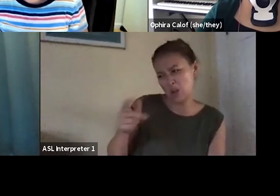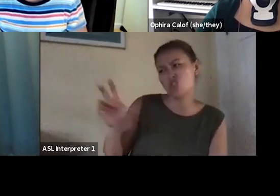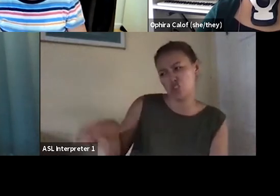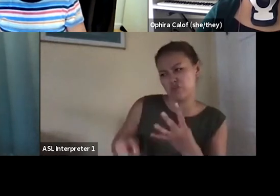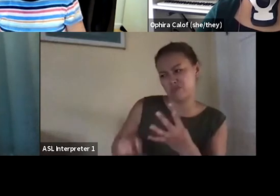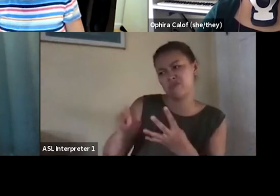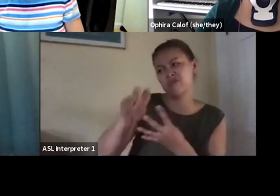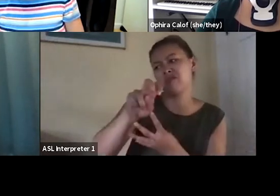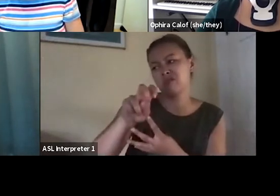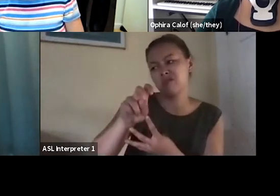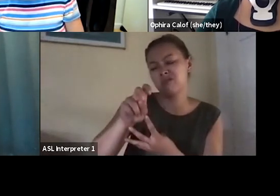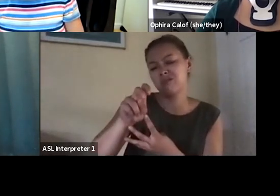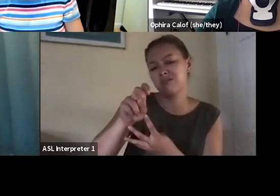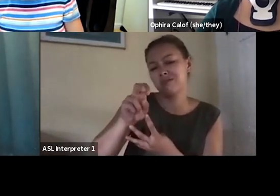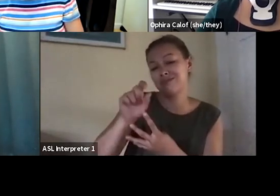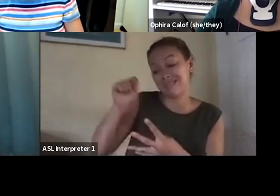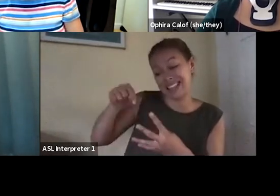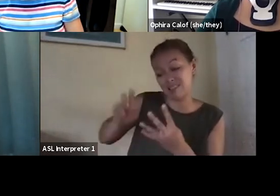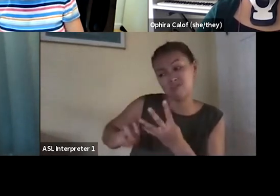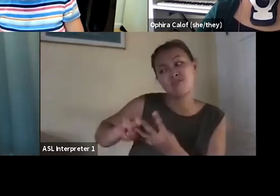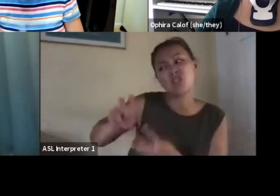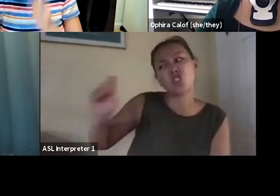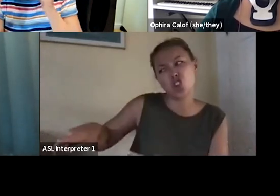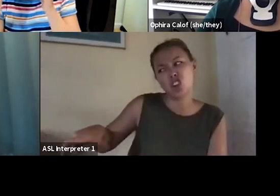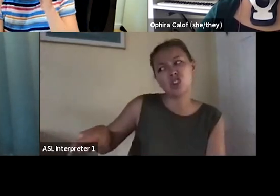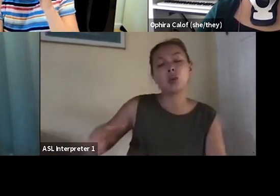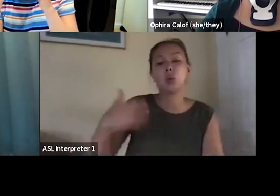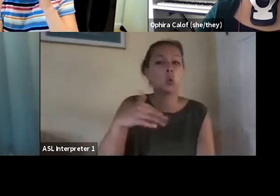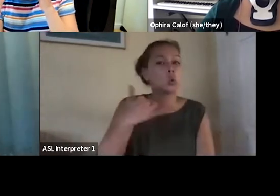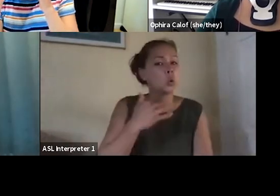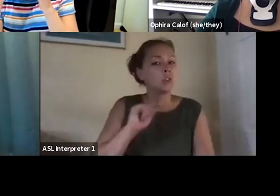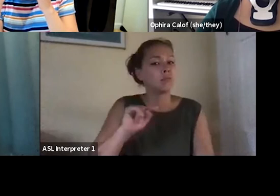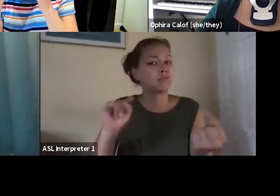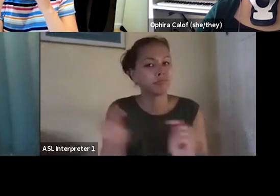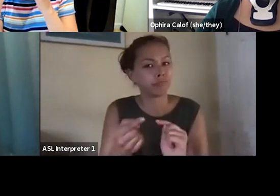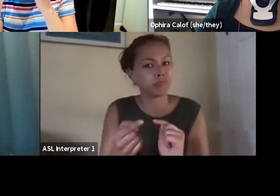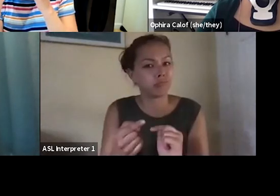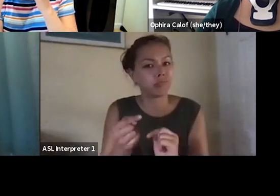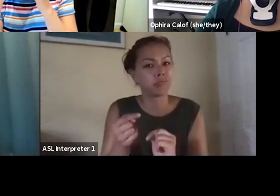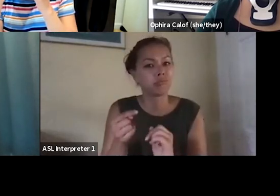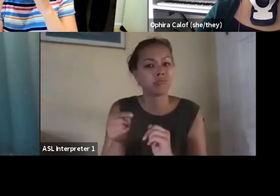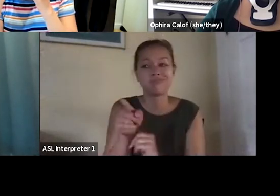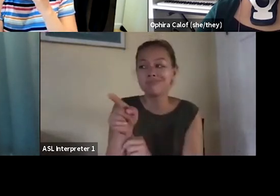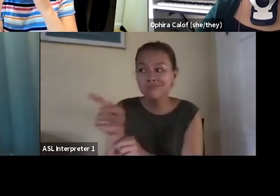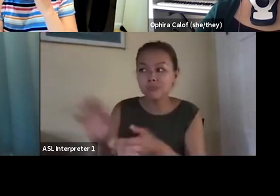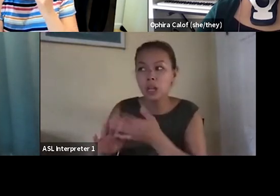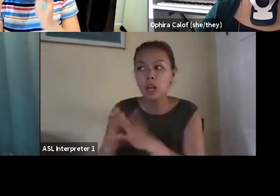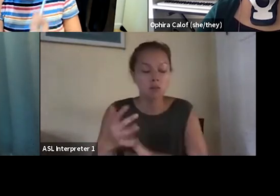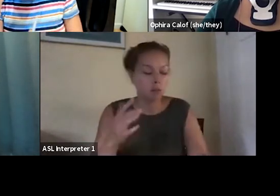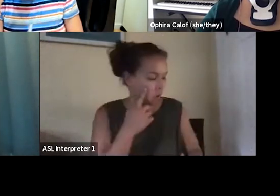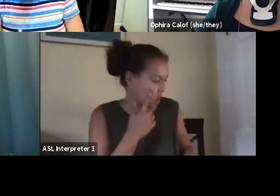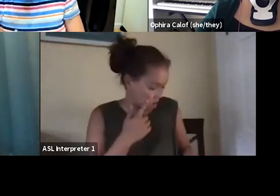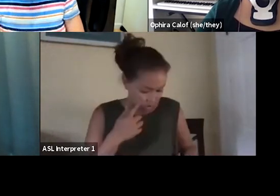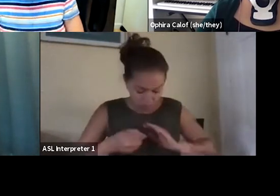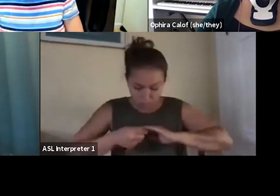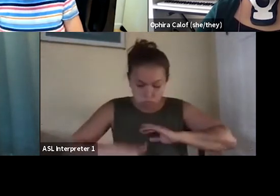that can be something that's harmful and condition people to sort of think less of themselves and not be bold and not be ambitious. And then lastly, I'd say, you